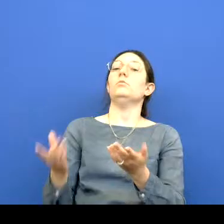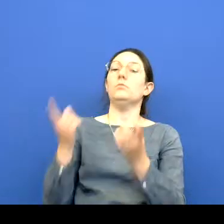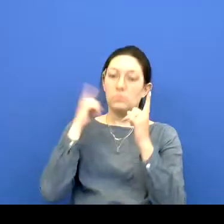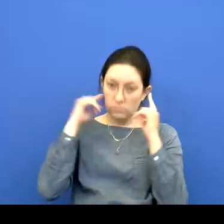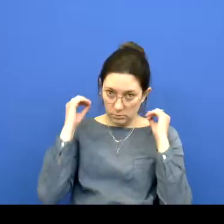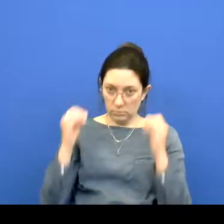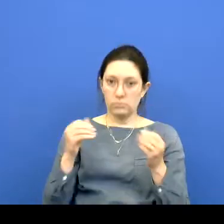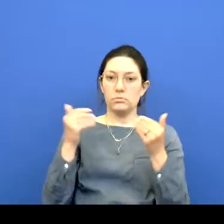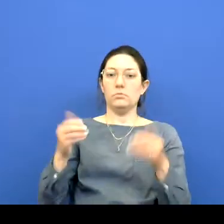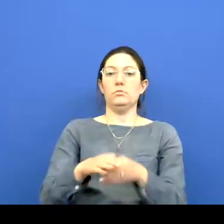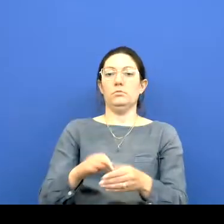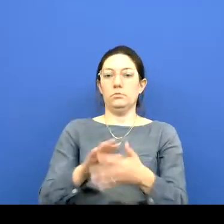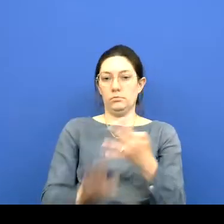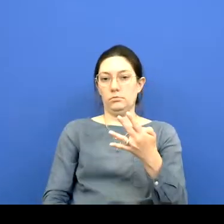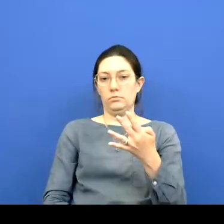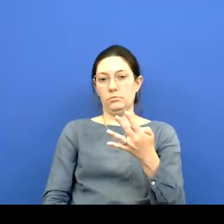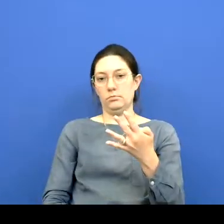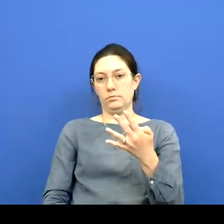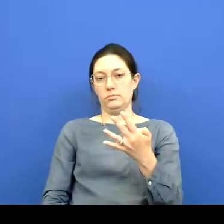Hearing and seeing none, please call the roll.